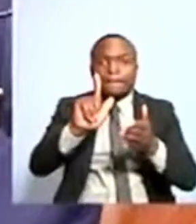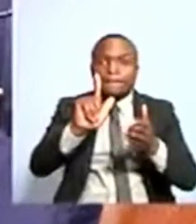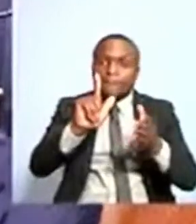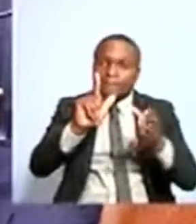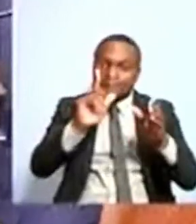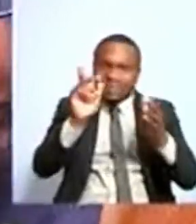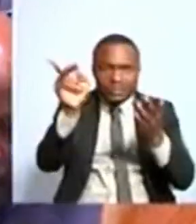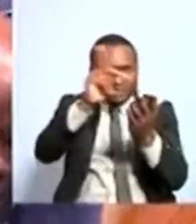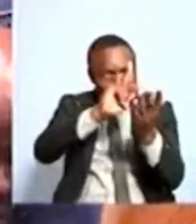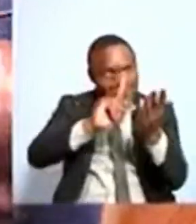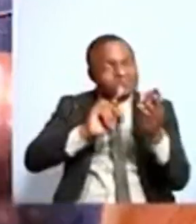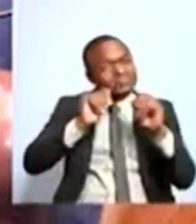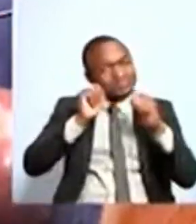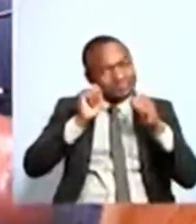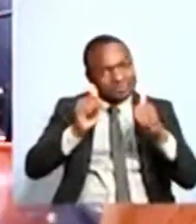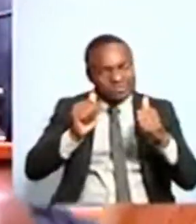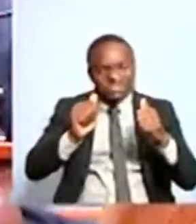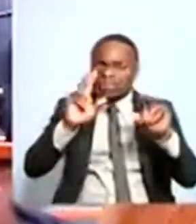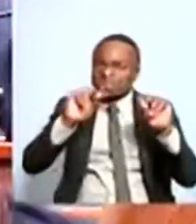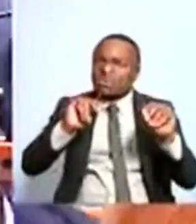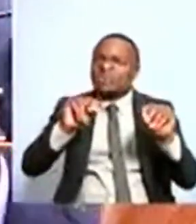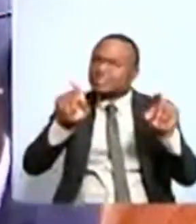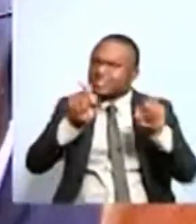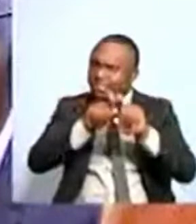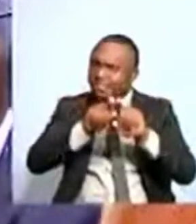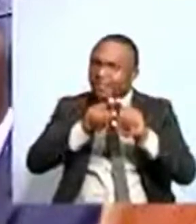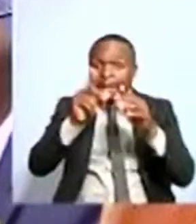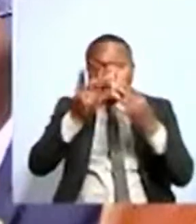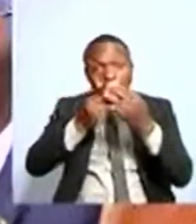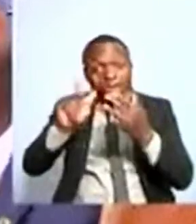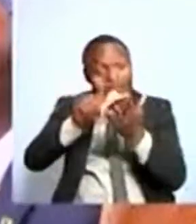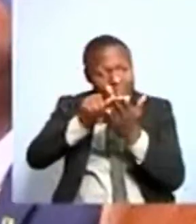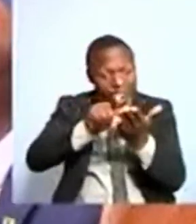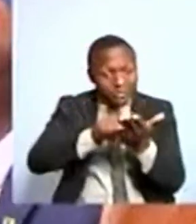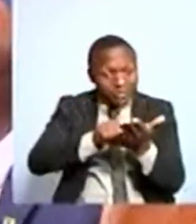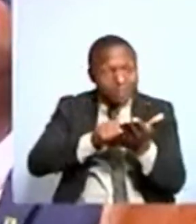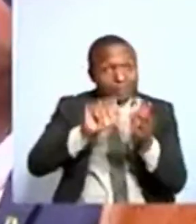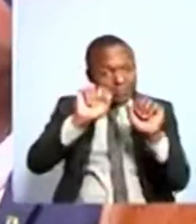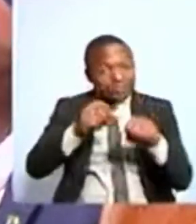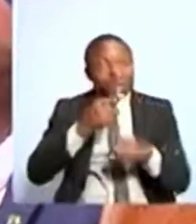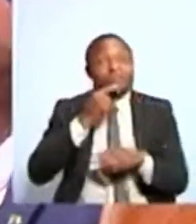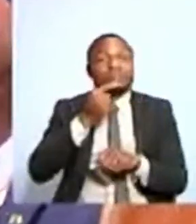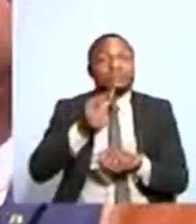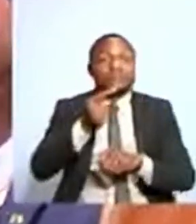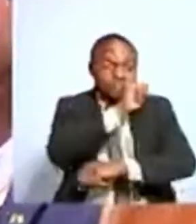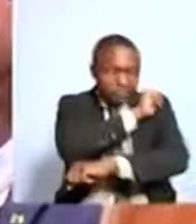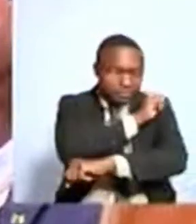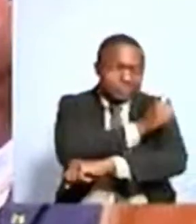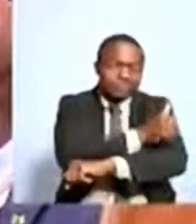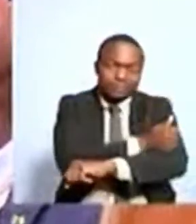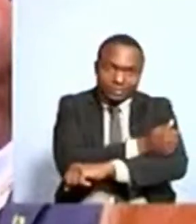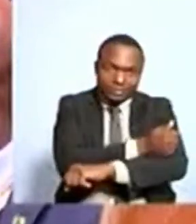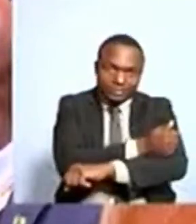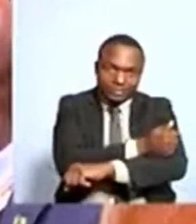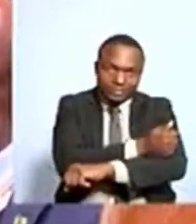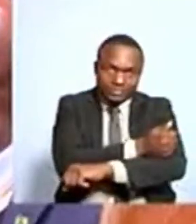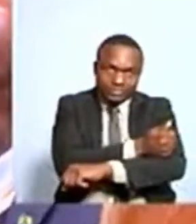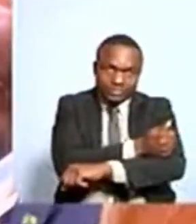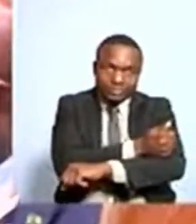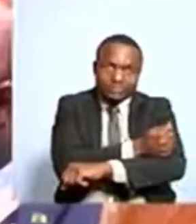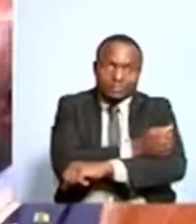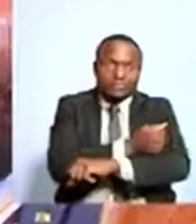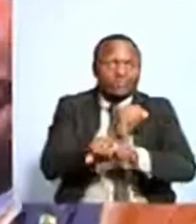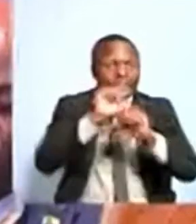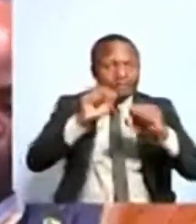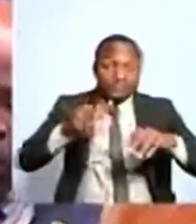the same piece of legislation you can say the authority can only